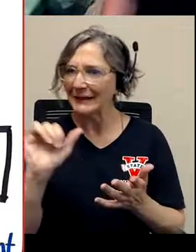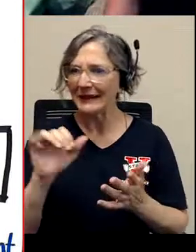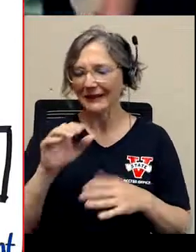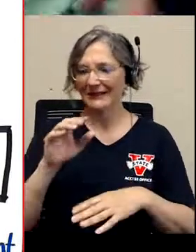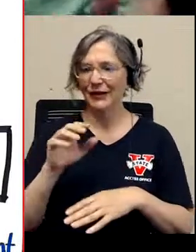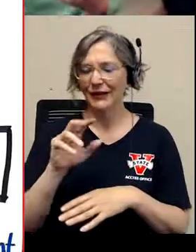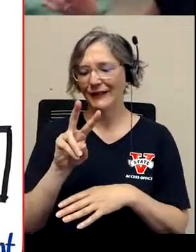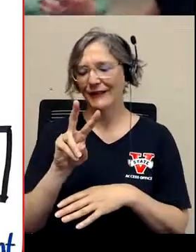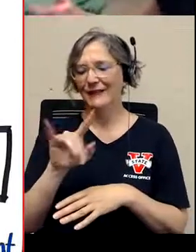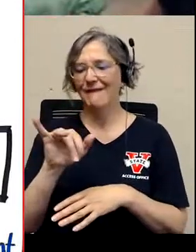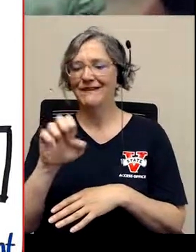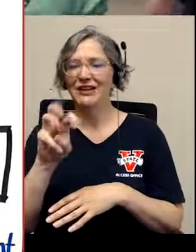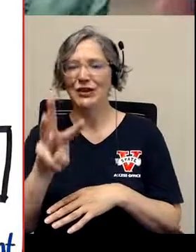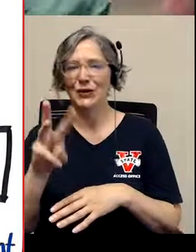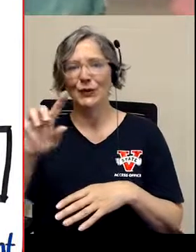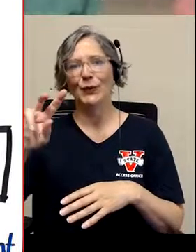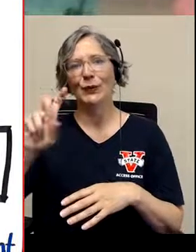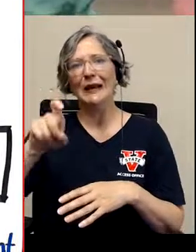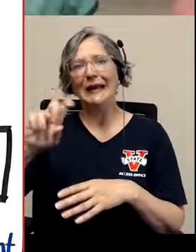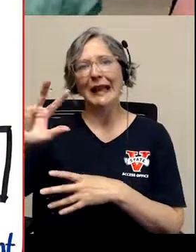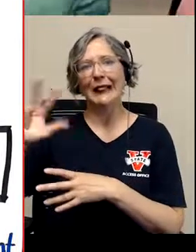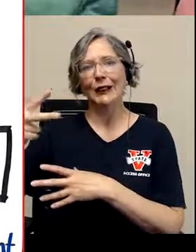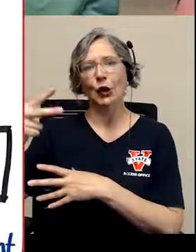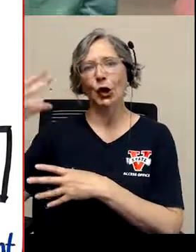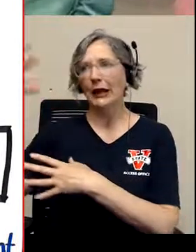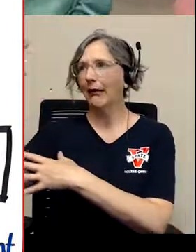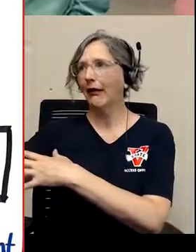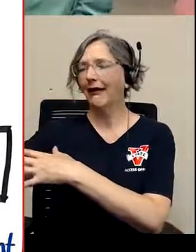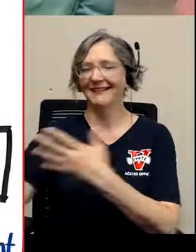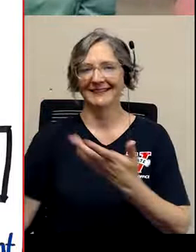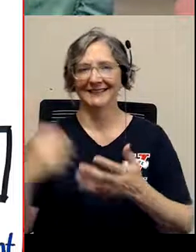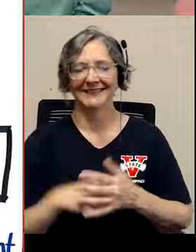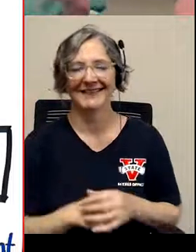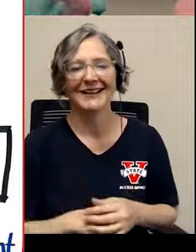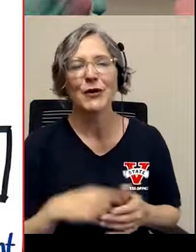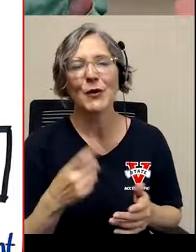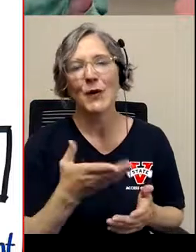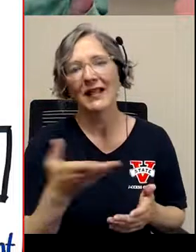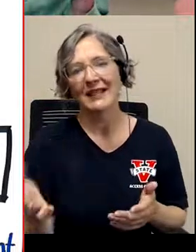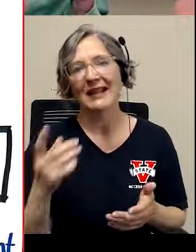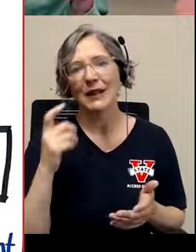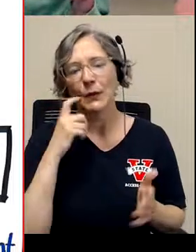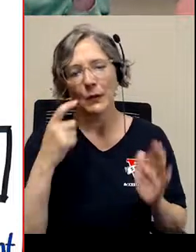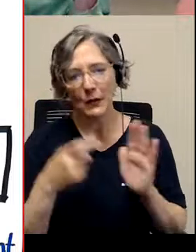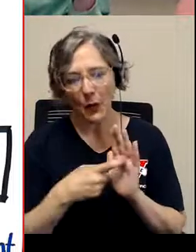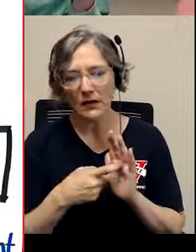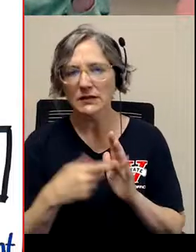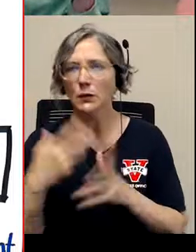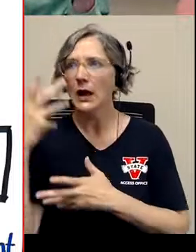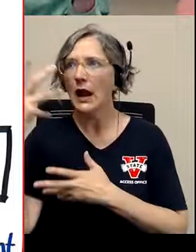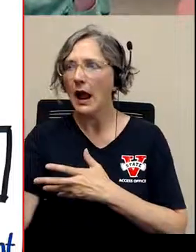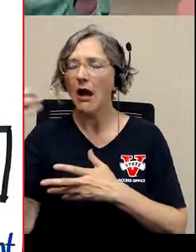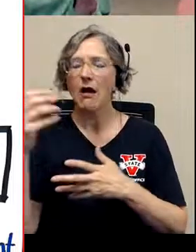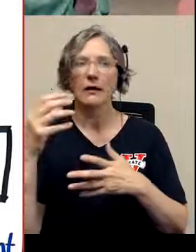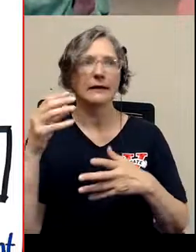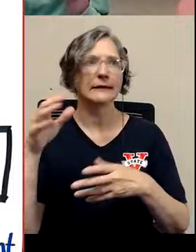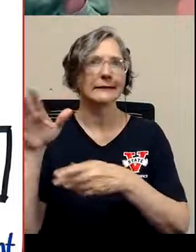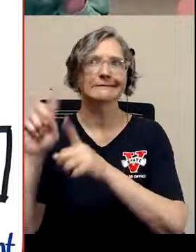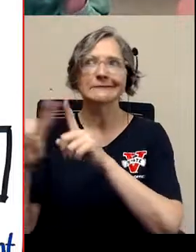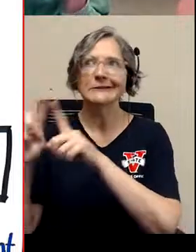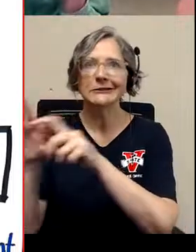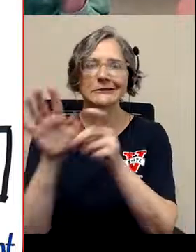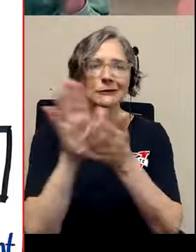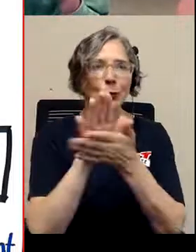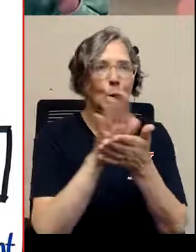need like camera 3. And one of the things we're seeing as we're out in the field and we're talking to our